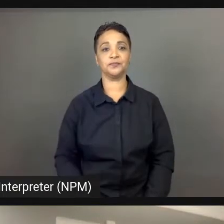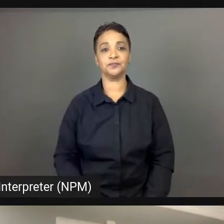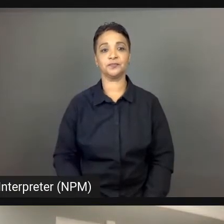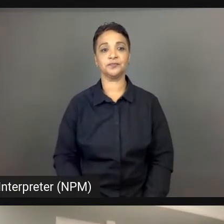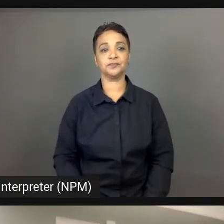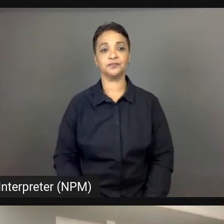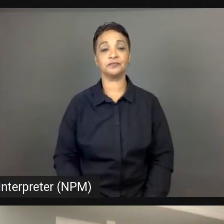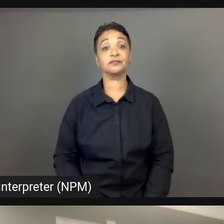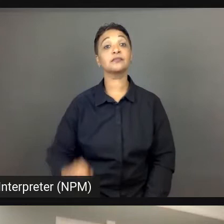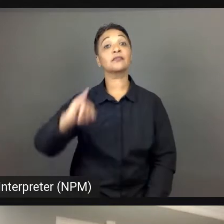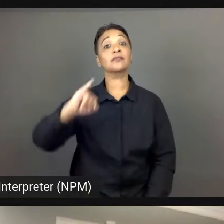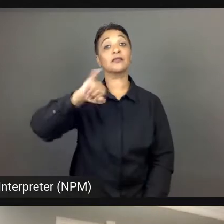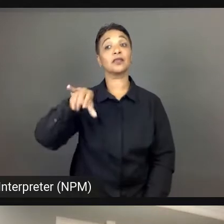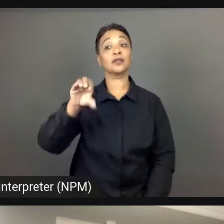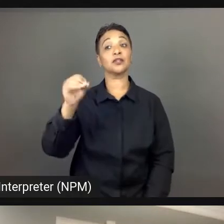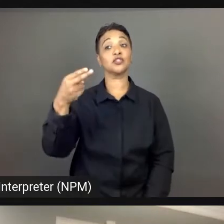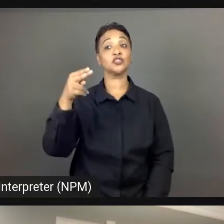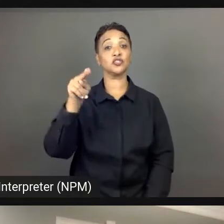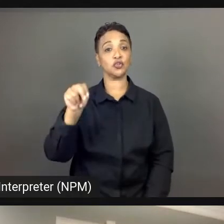John,